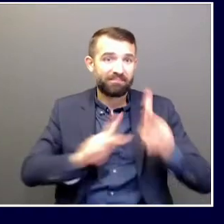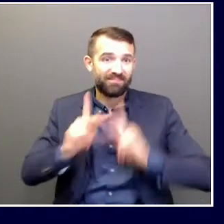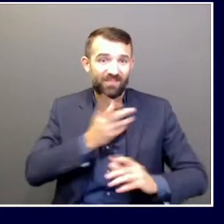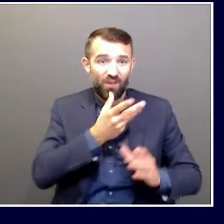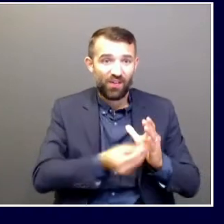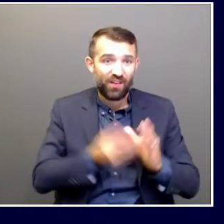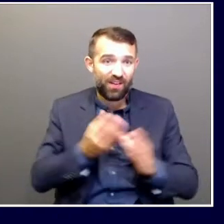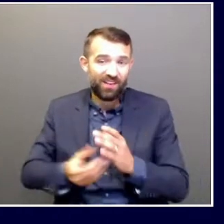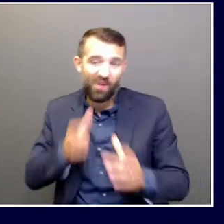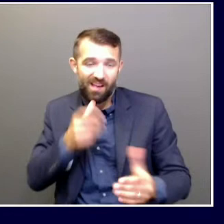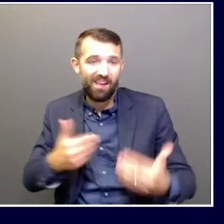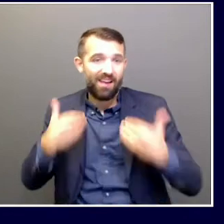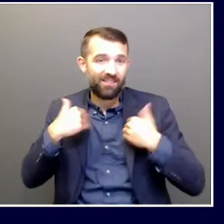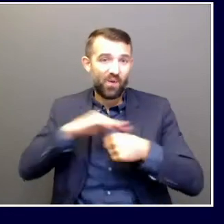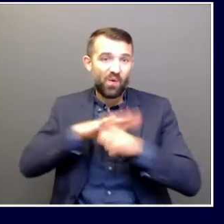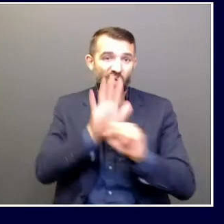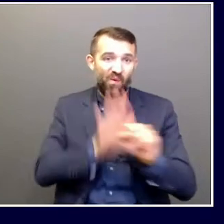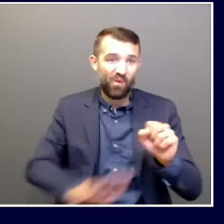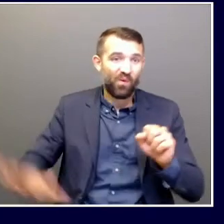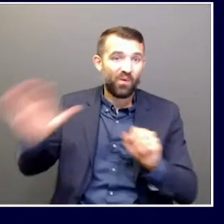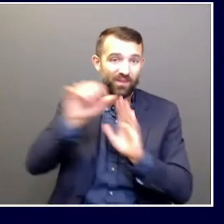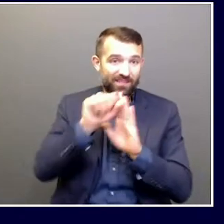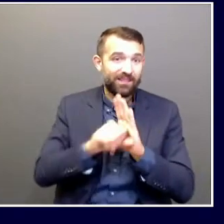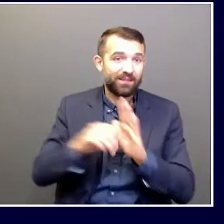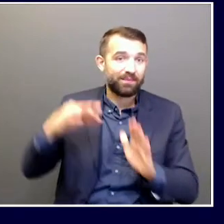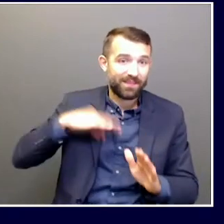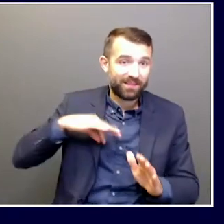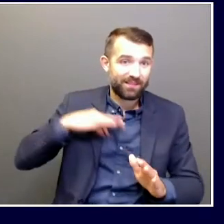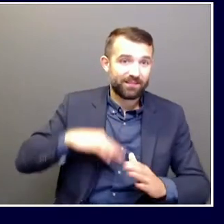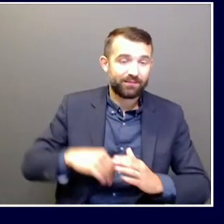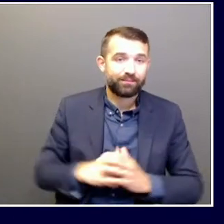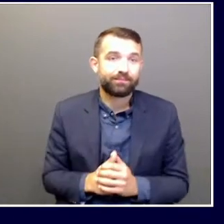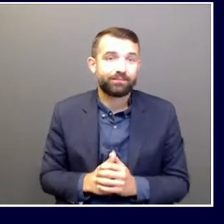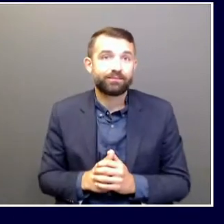Statewide, Maine CDC is now reporting